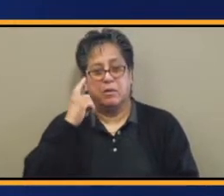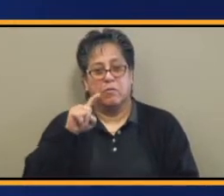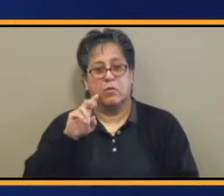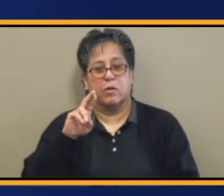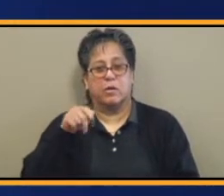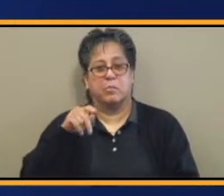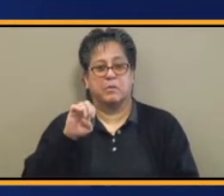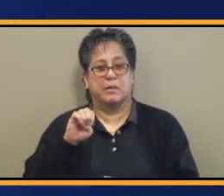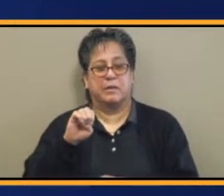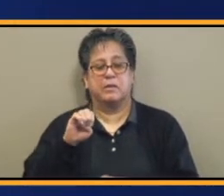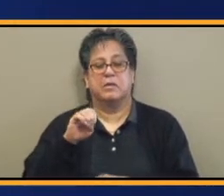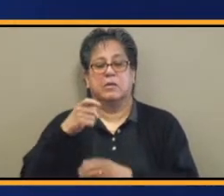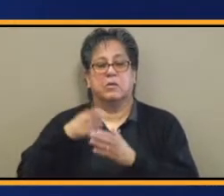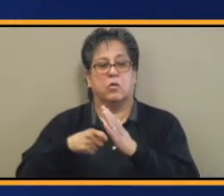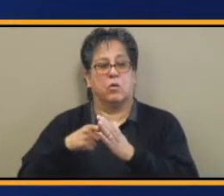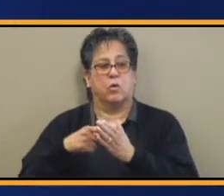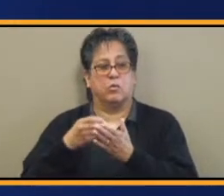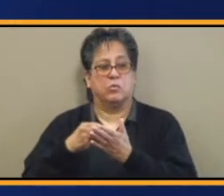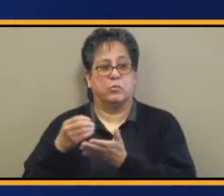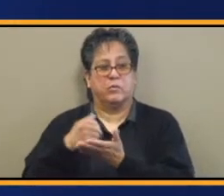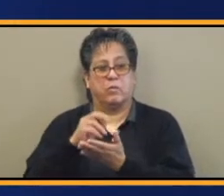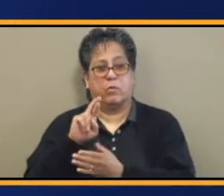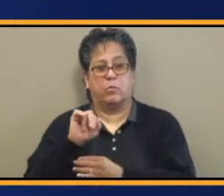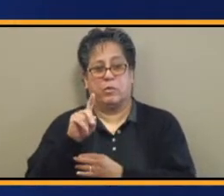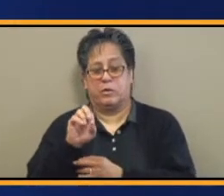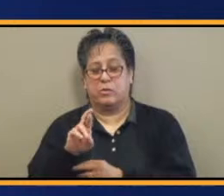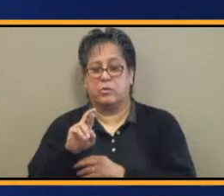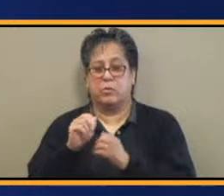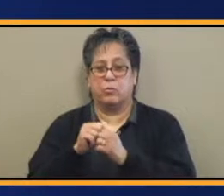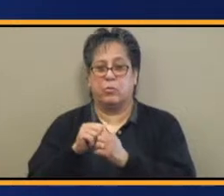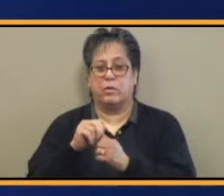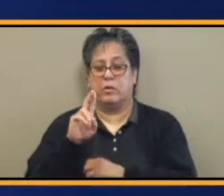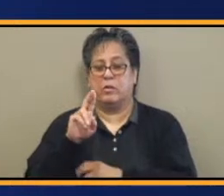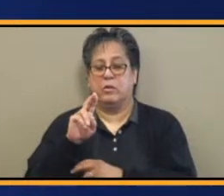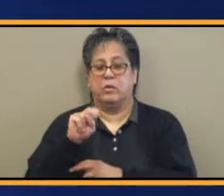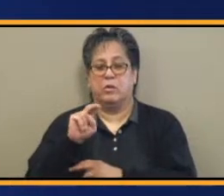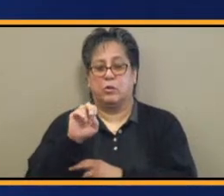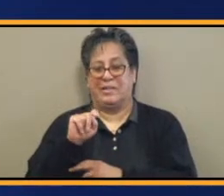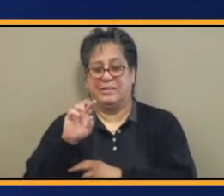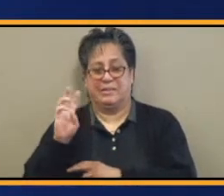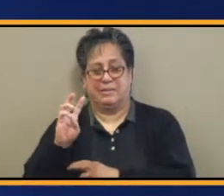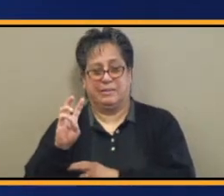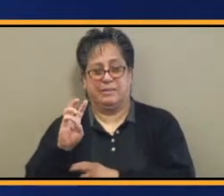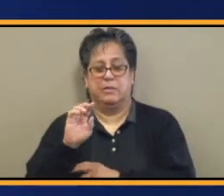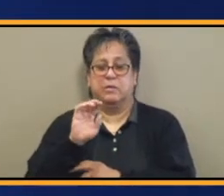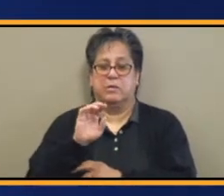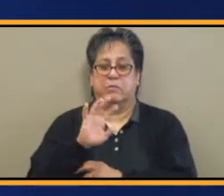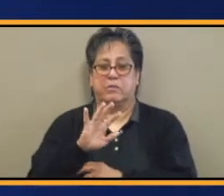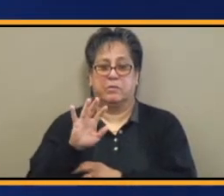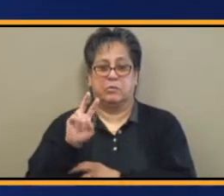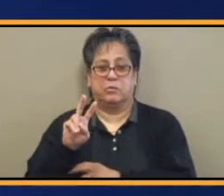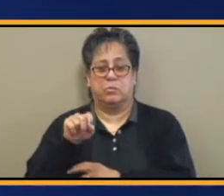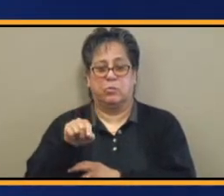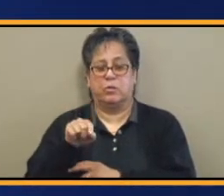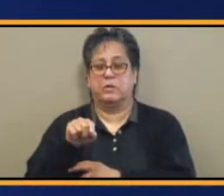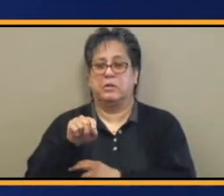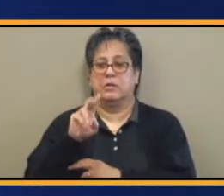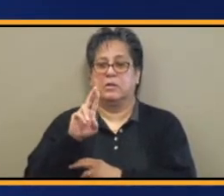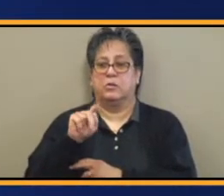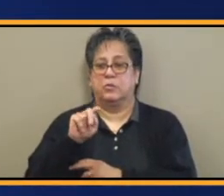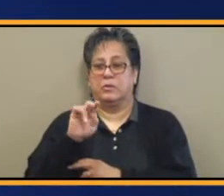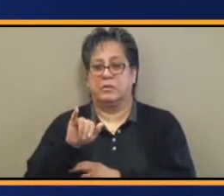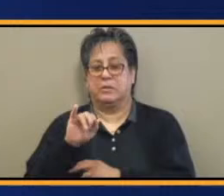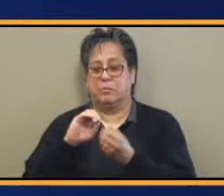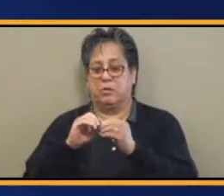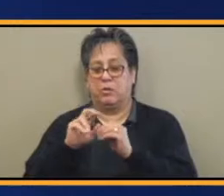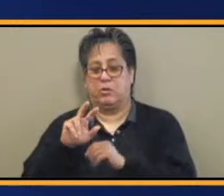update its generation cost recovery rider related to Newman Unit 6, PUC number 56225. HQ number utility 31